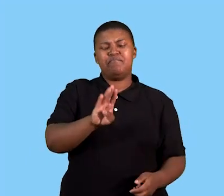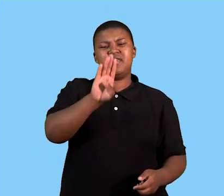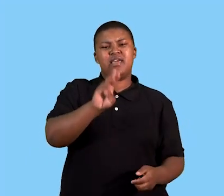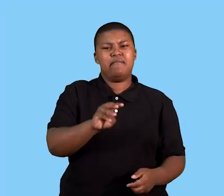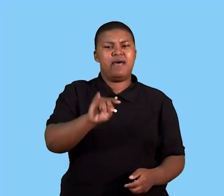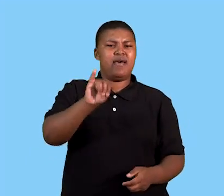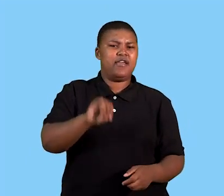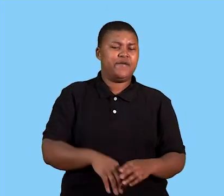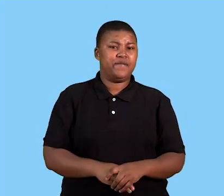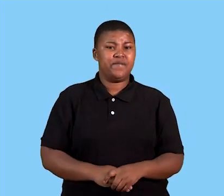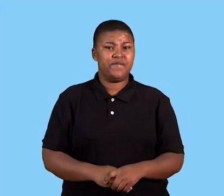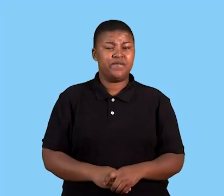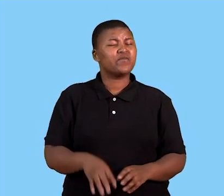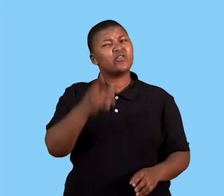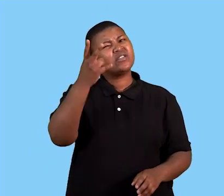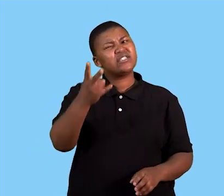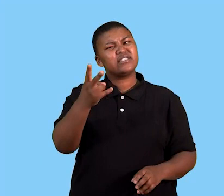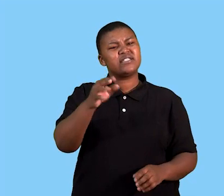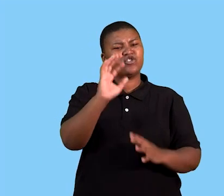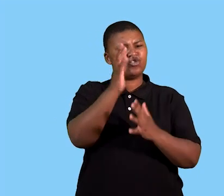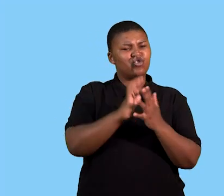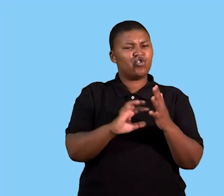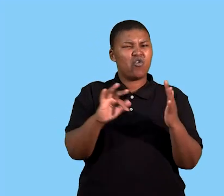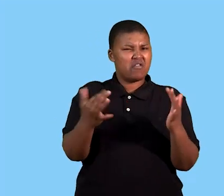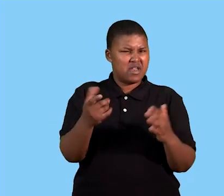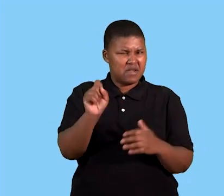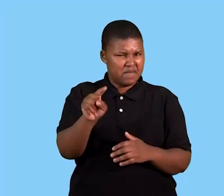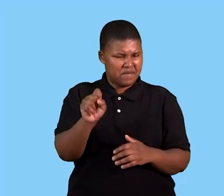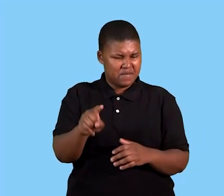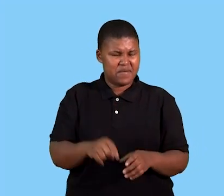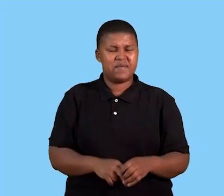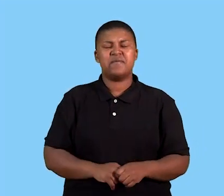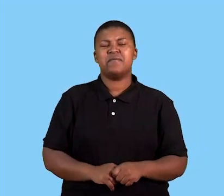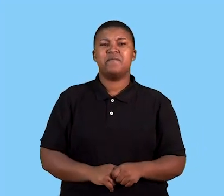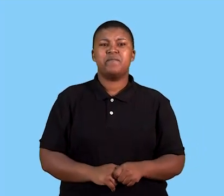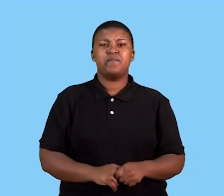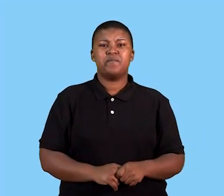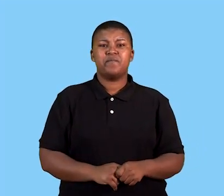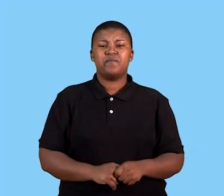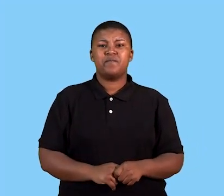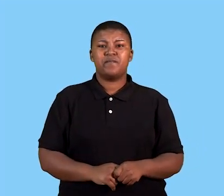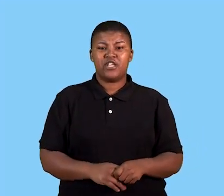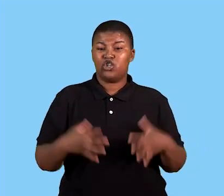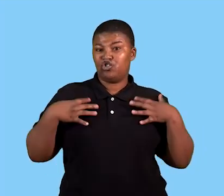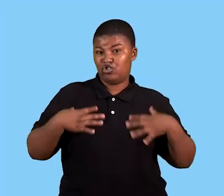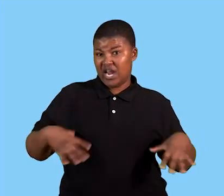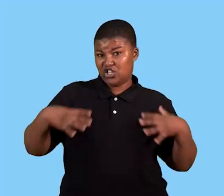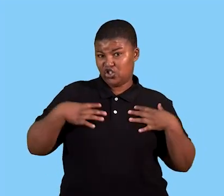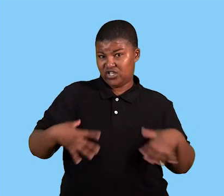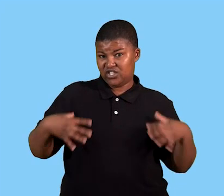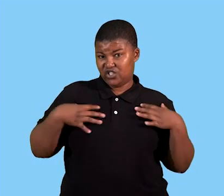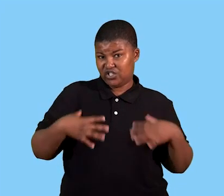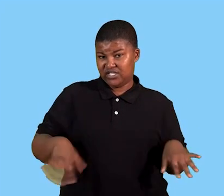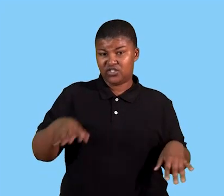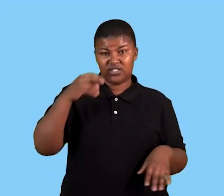to BMI. Now when we look at the scenario, or the case study rather, we see that they refer firstly to the